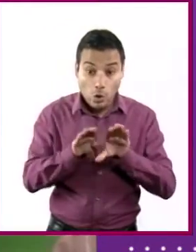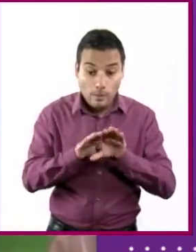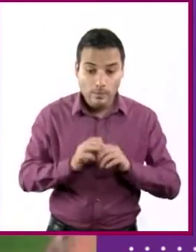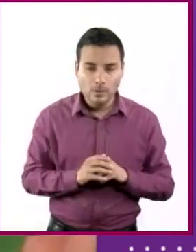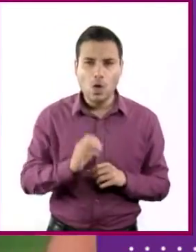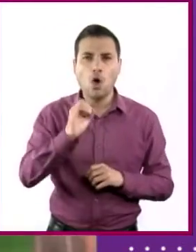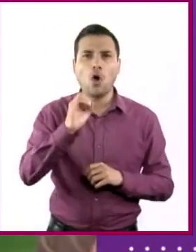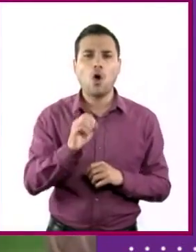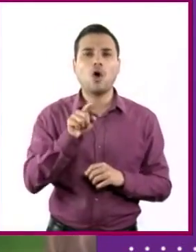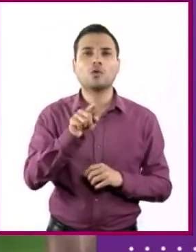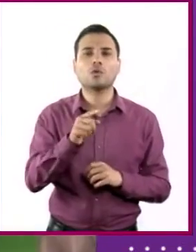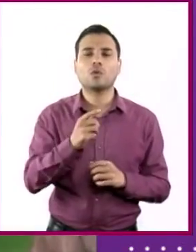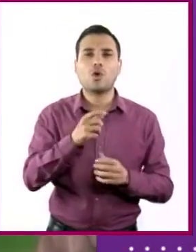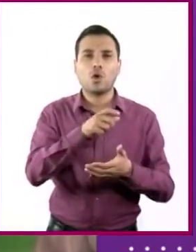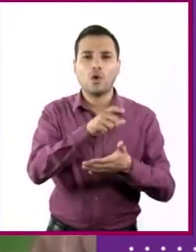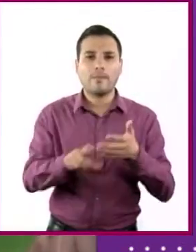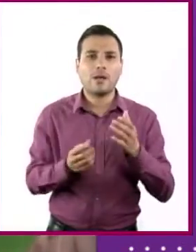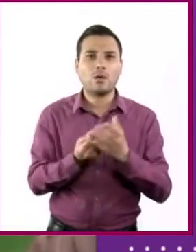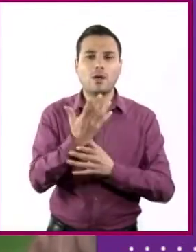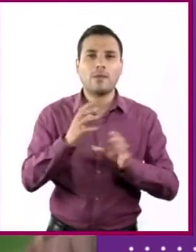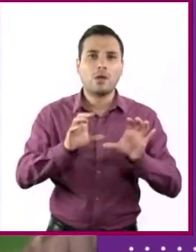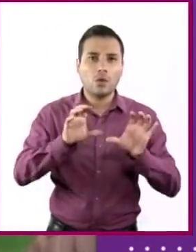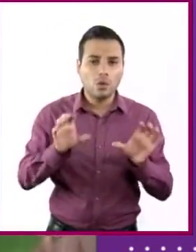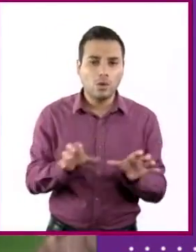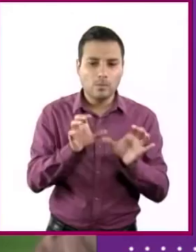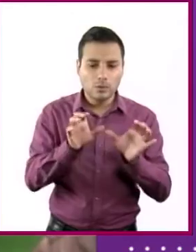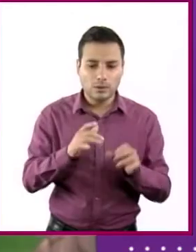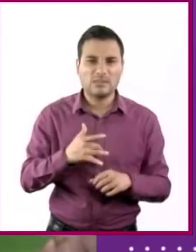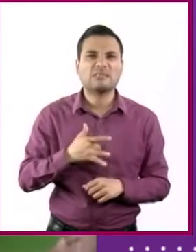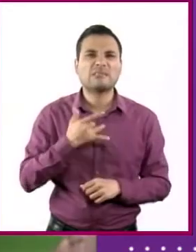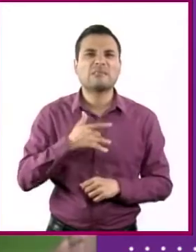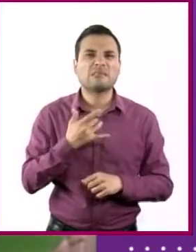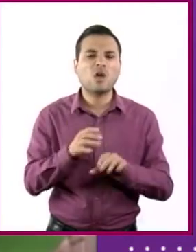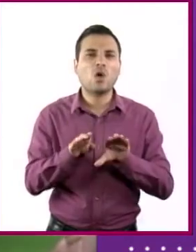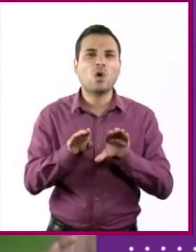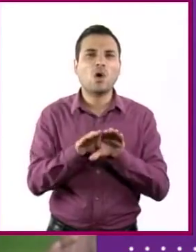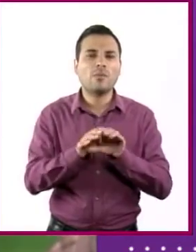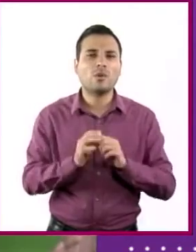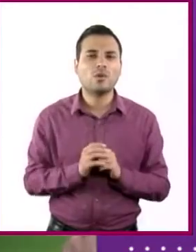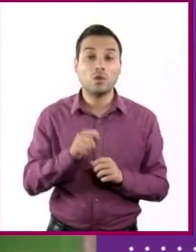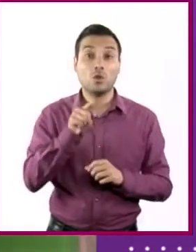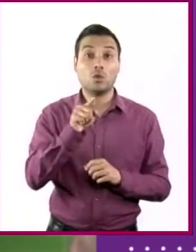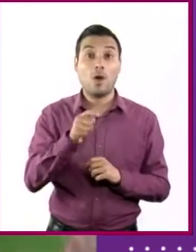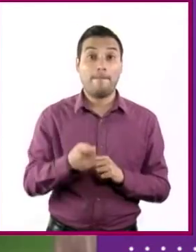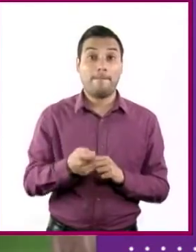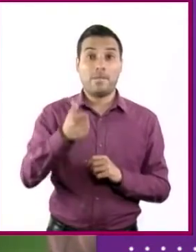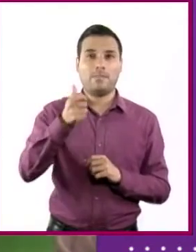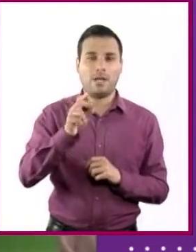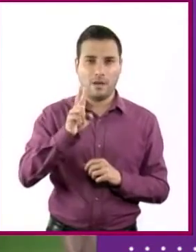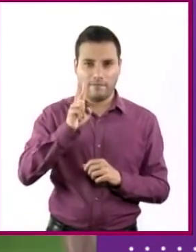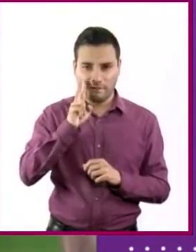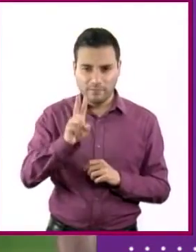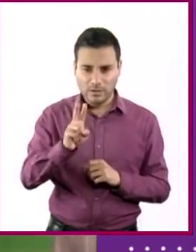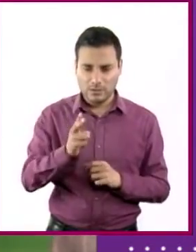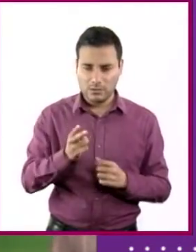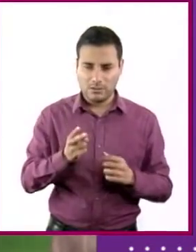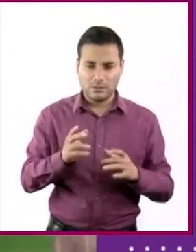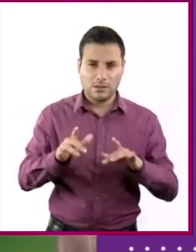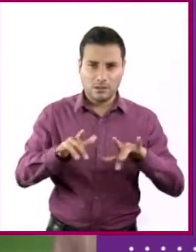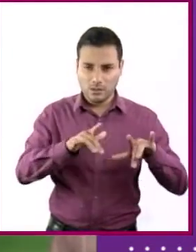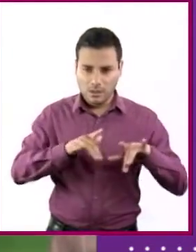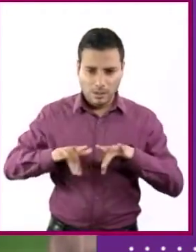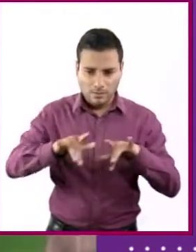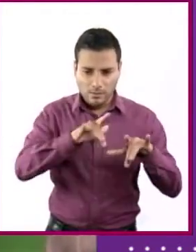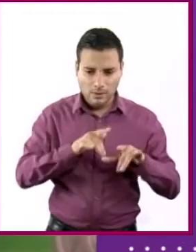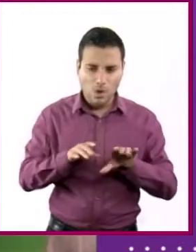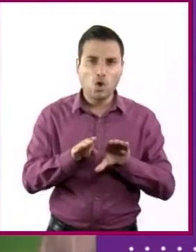How did you feel when you bought a new computer? What happened when you first saw a tape recorder on the market? Or